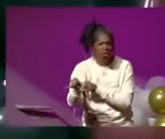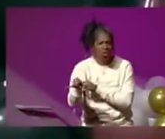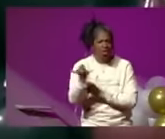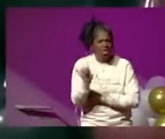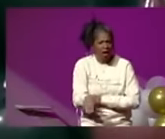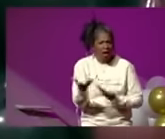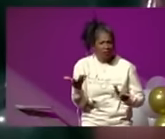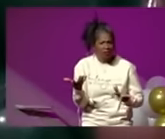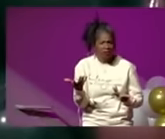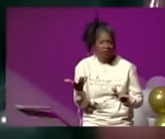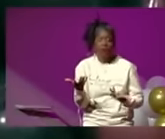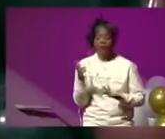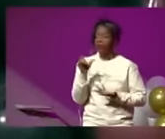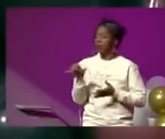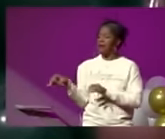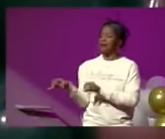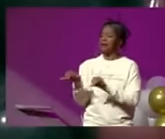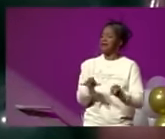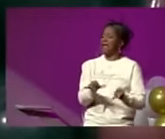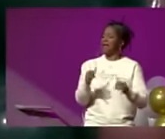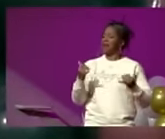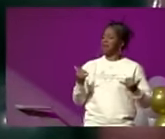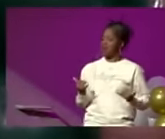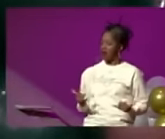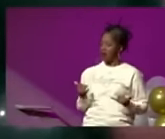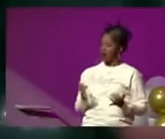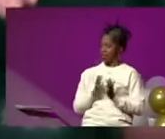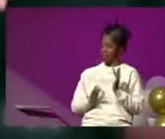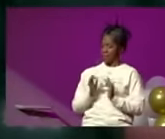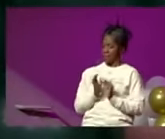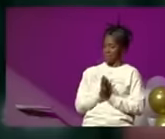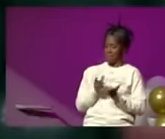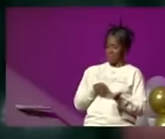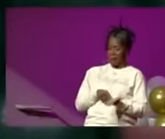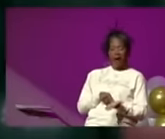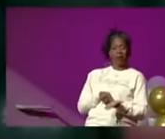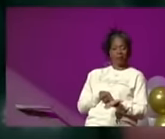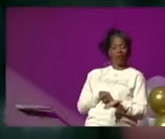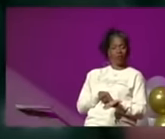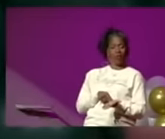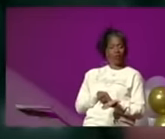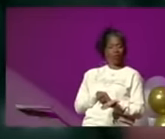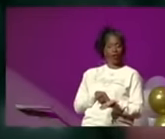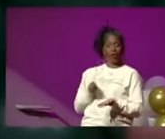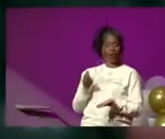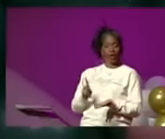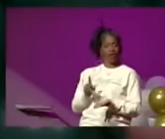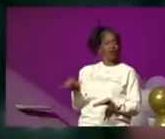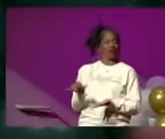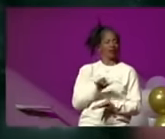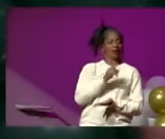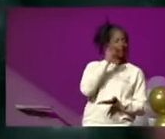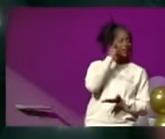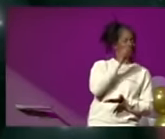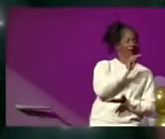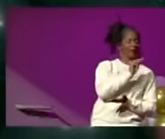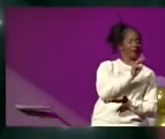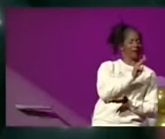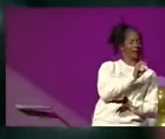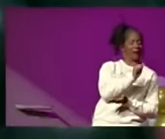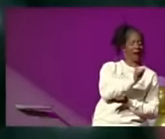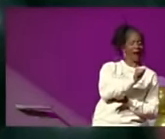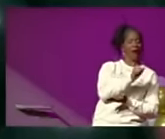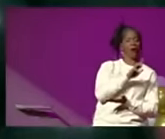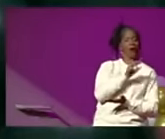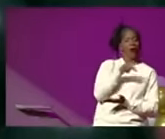know that that's what's happening. And so NWA, they rap, they go in, but here's what blesses